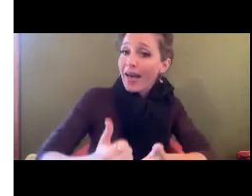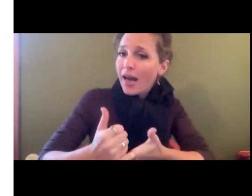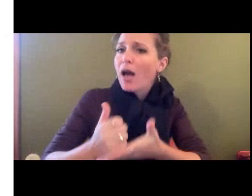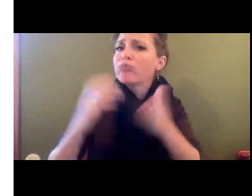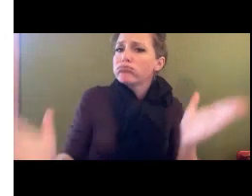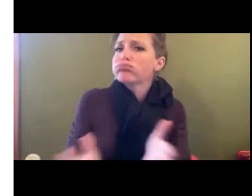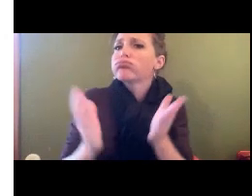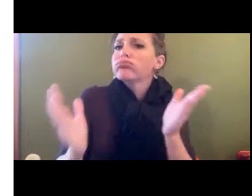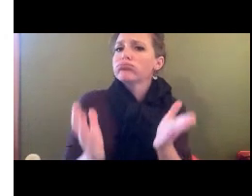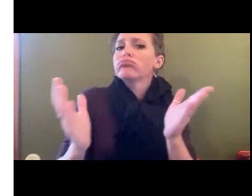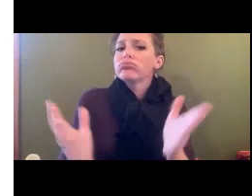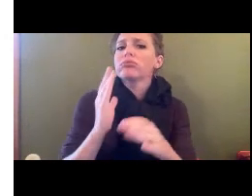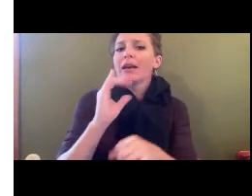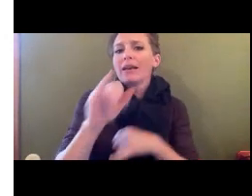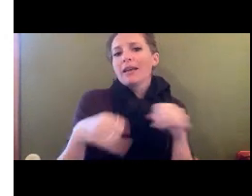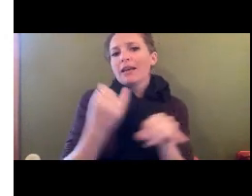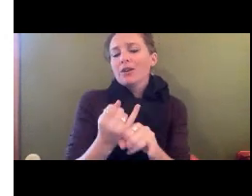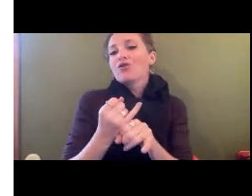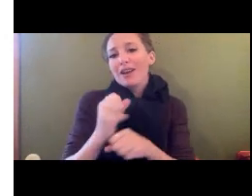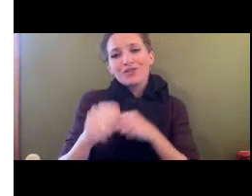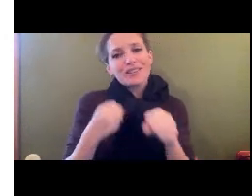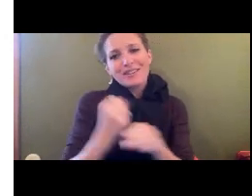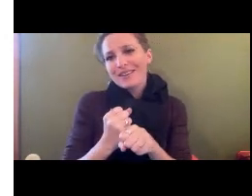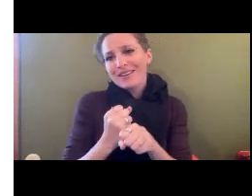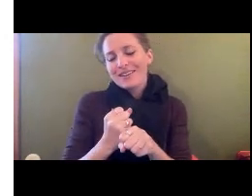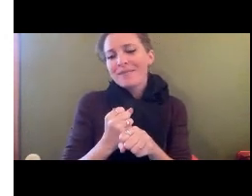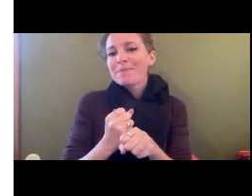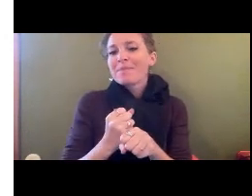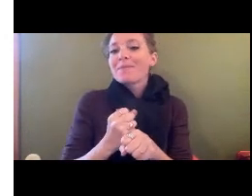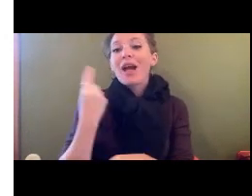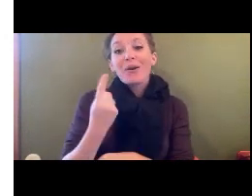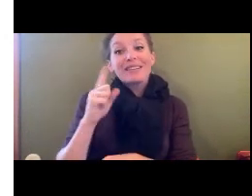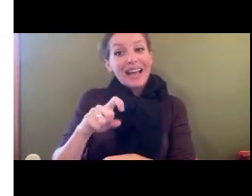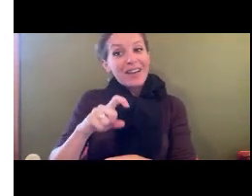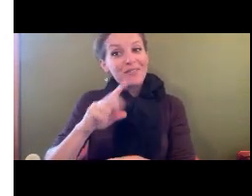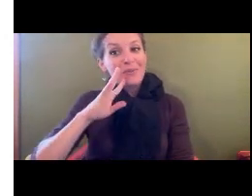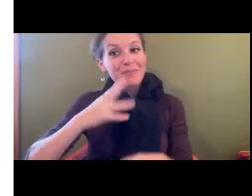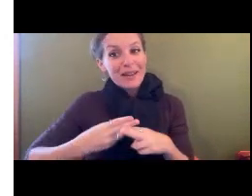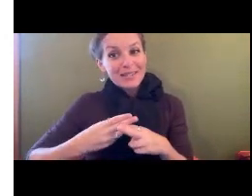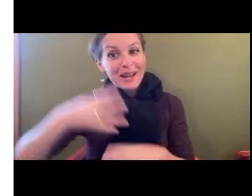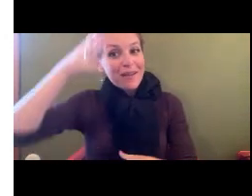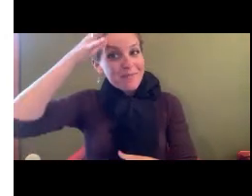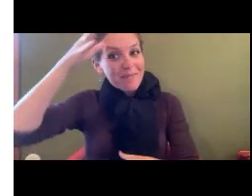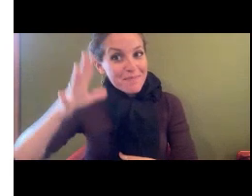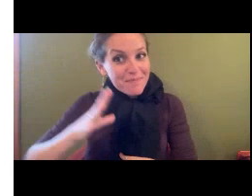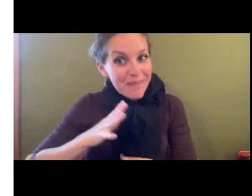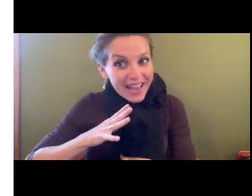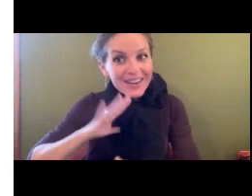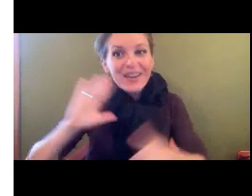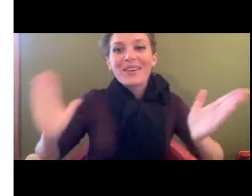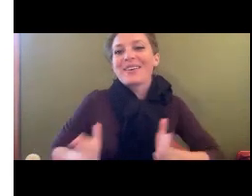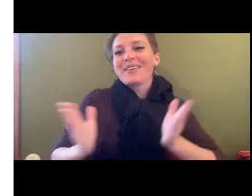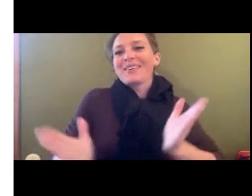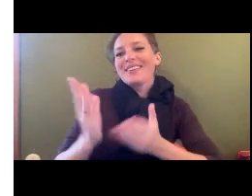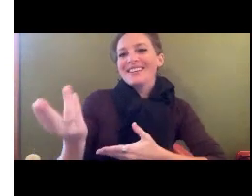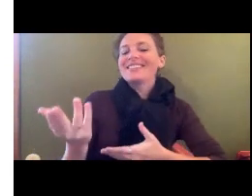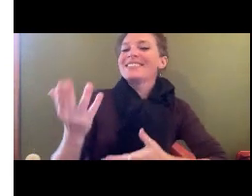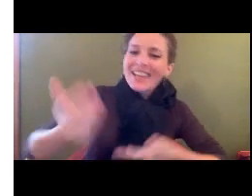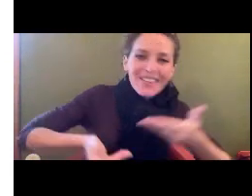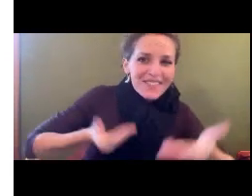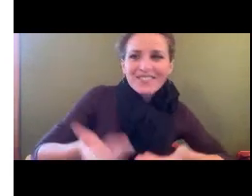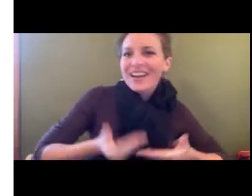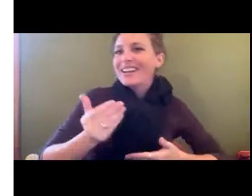international year. And this goes without saying, but I always have to say it, is that men are also encouraged and invited and more than welcome to